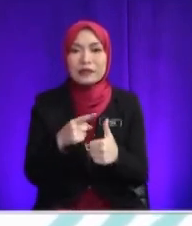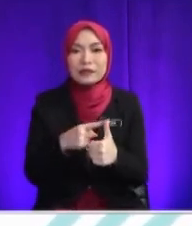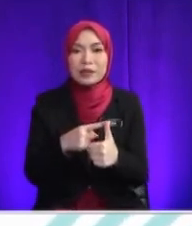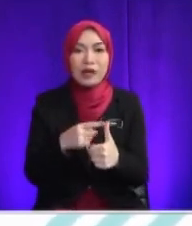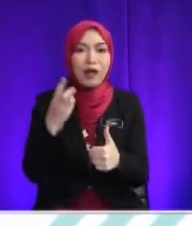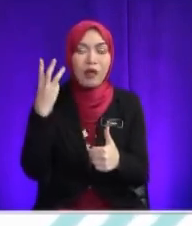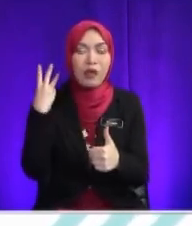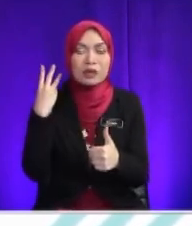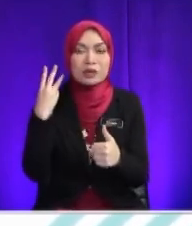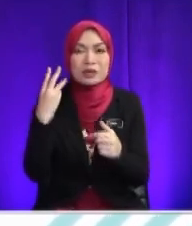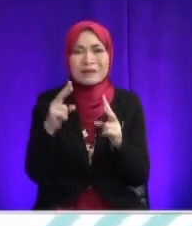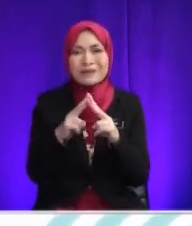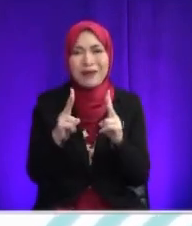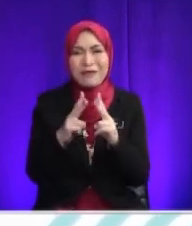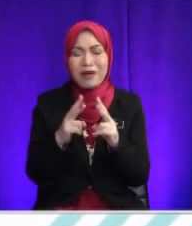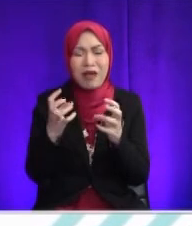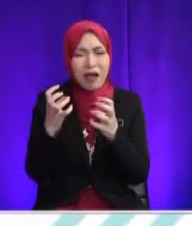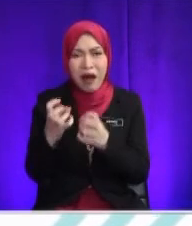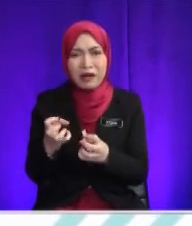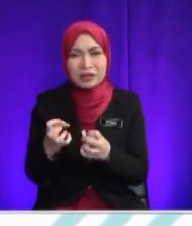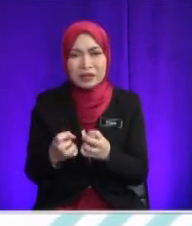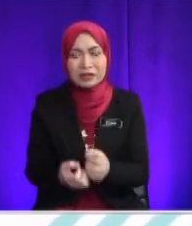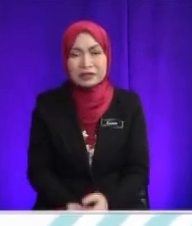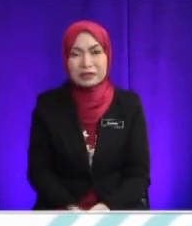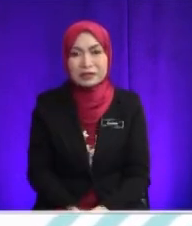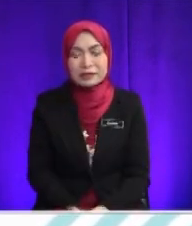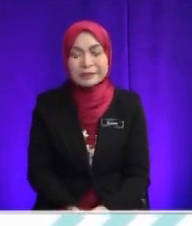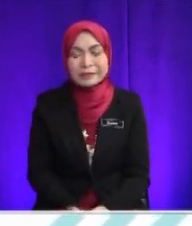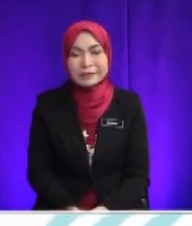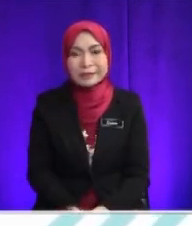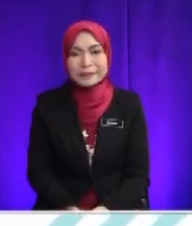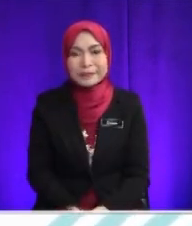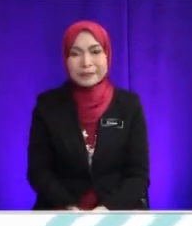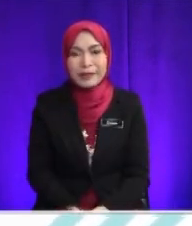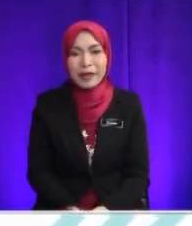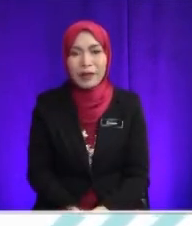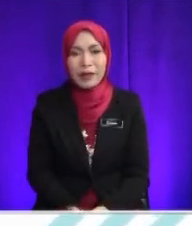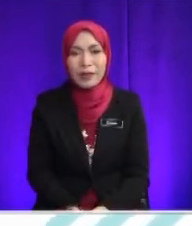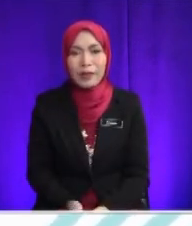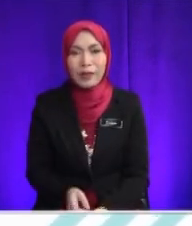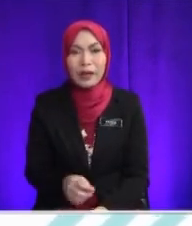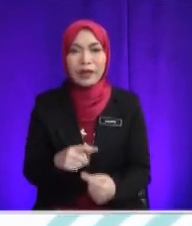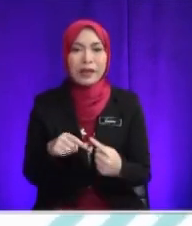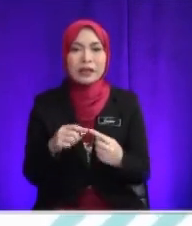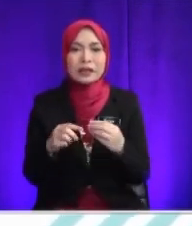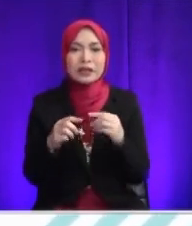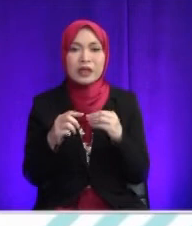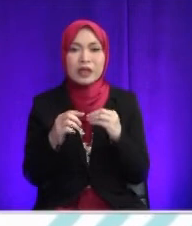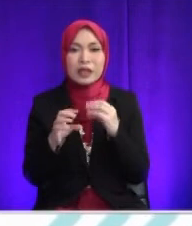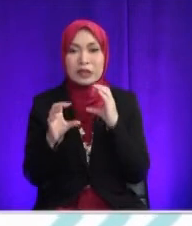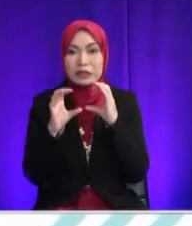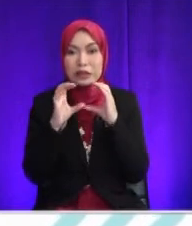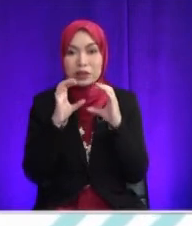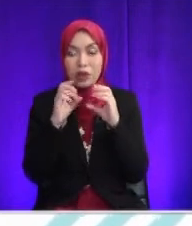harsh. Well, I think that one she talked about the sentence complained by the man. He is